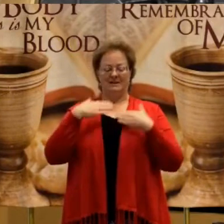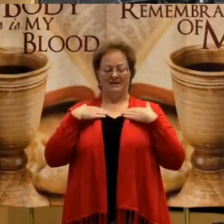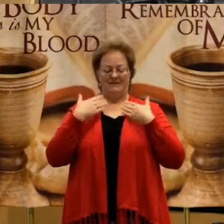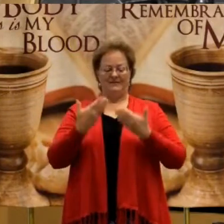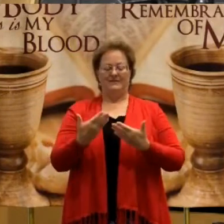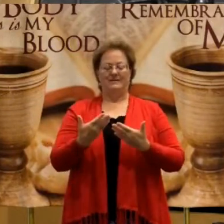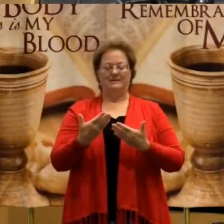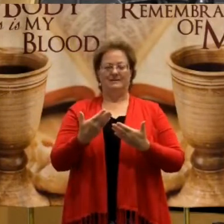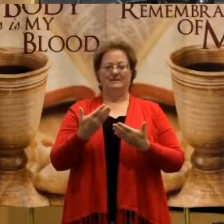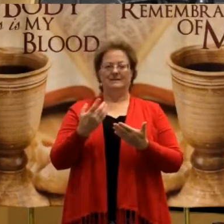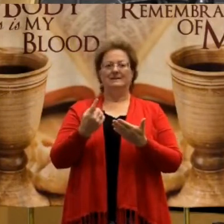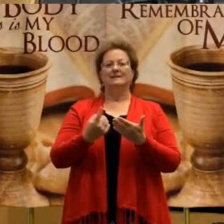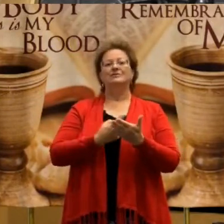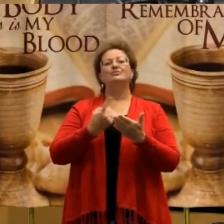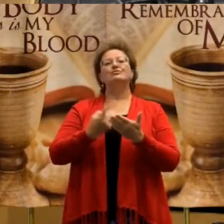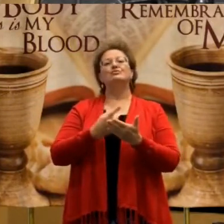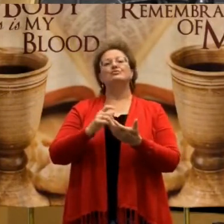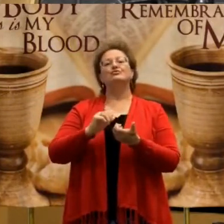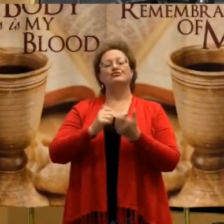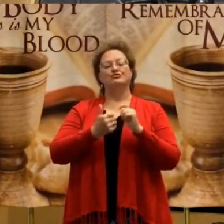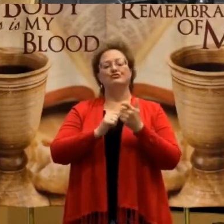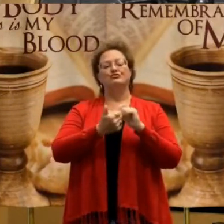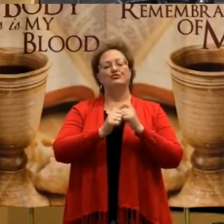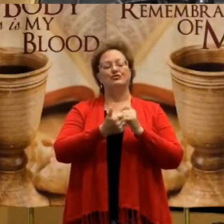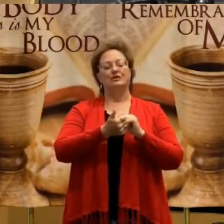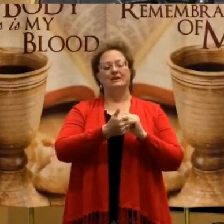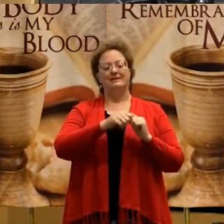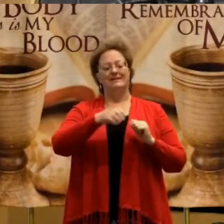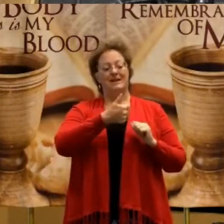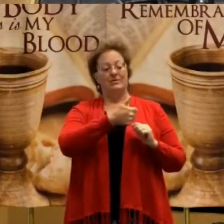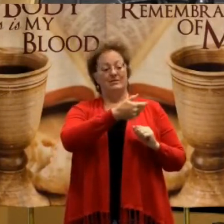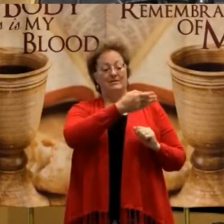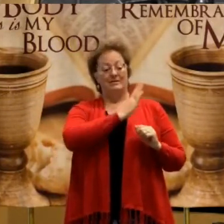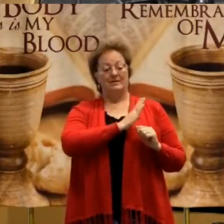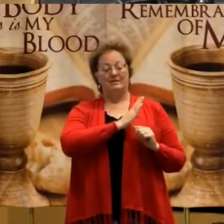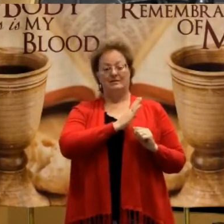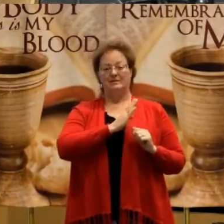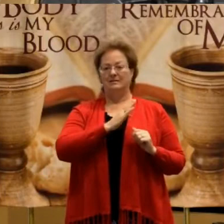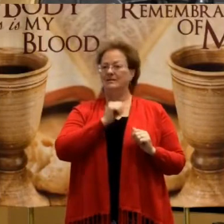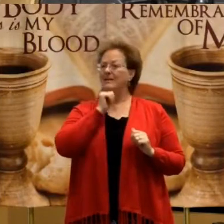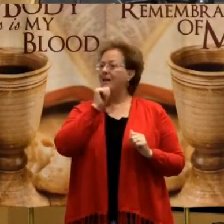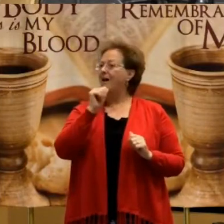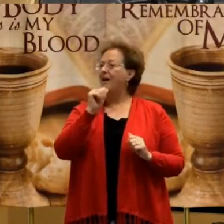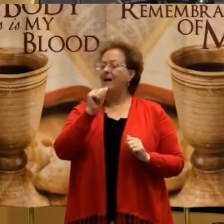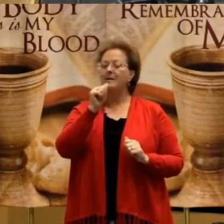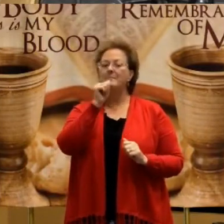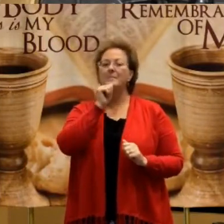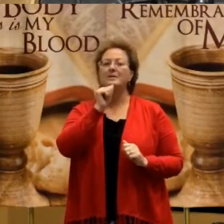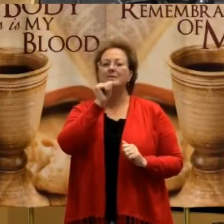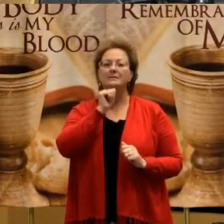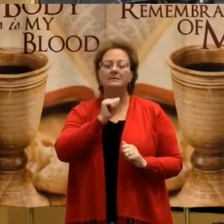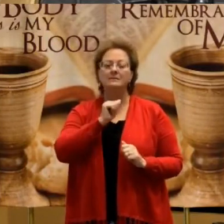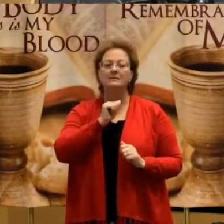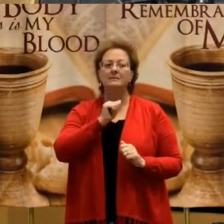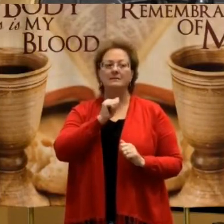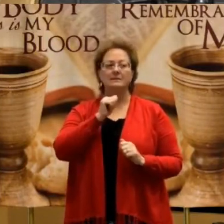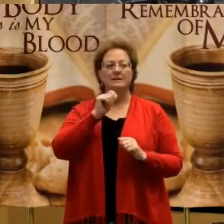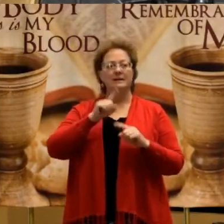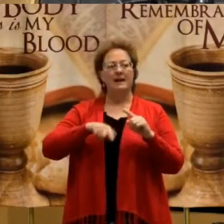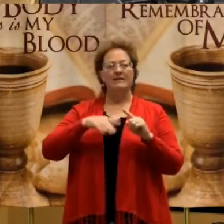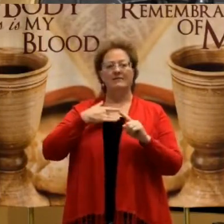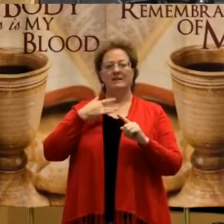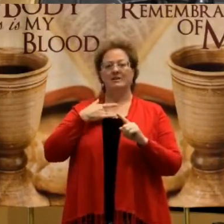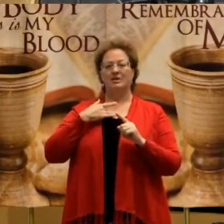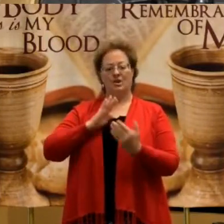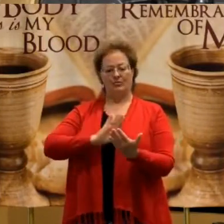fashion and form you into a God of our making. When we grow impatient with you, when we don't see that you are present and